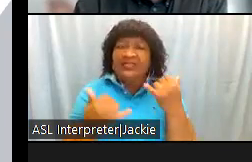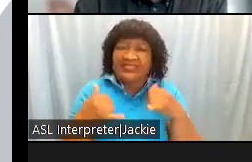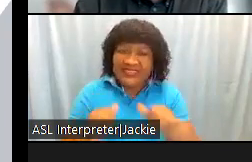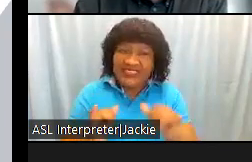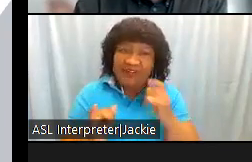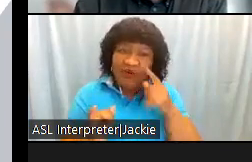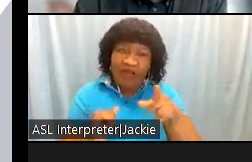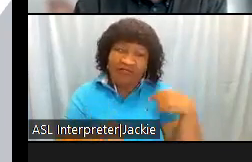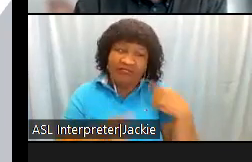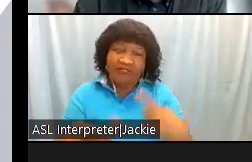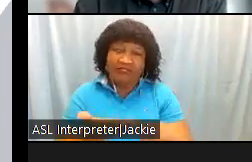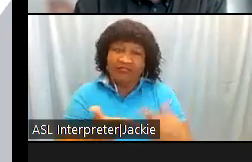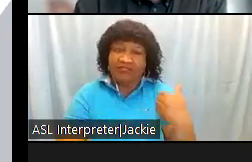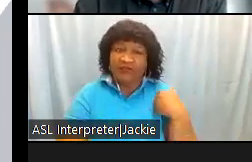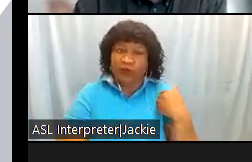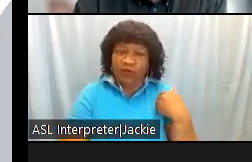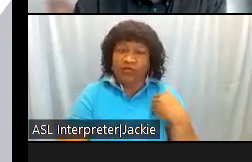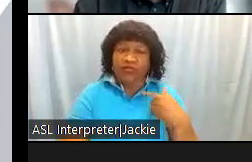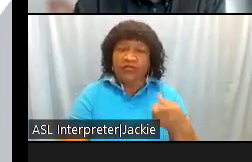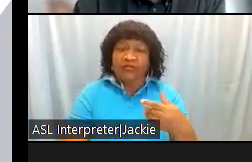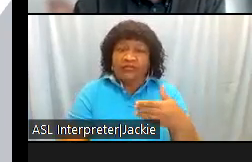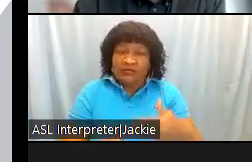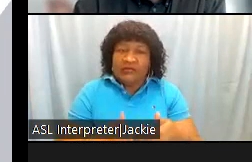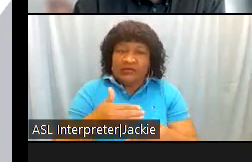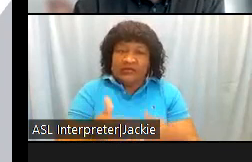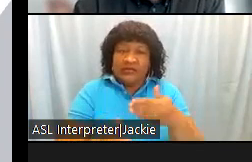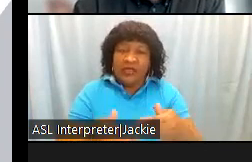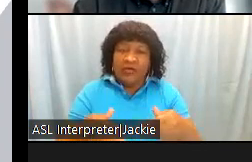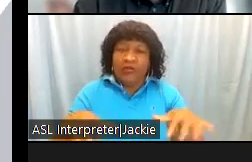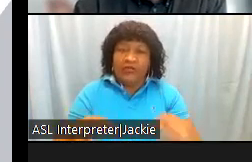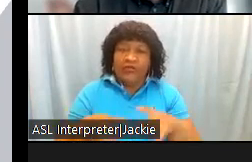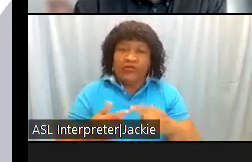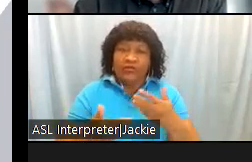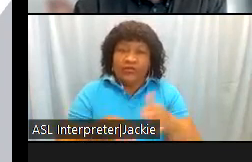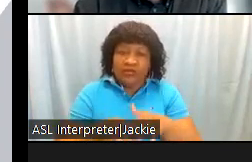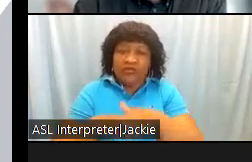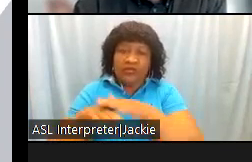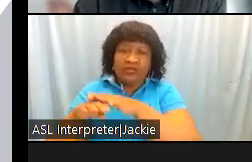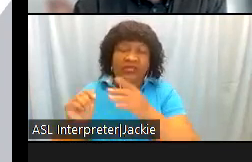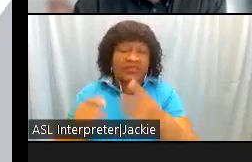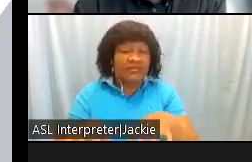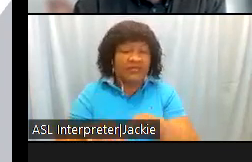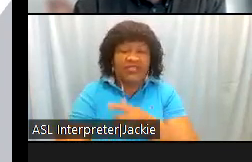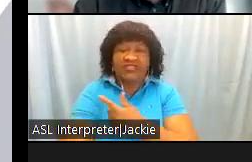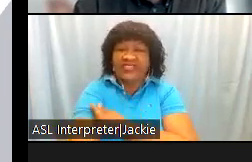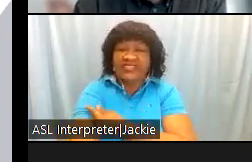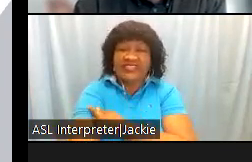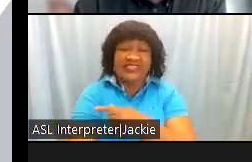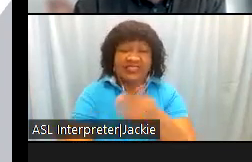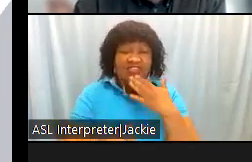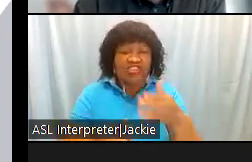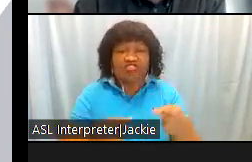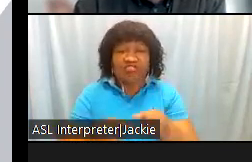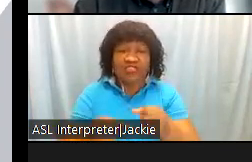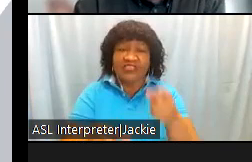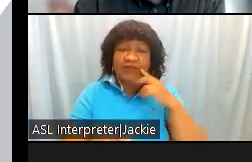as I've been saying, in terms of the steps we can take in our layered approach, vaccines are really the foundational strategy in public